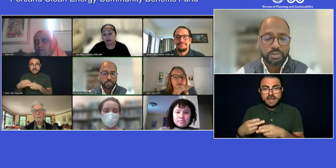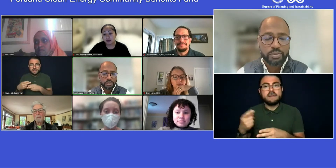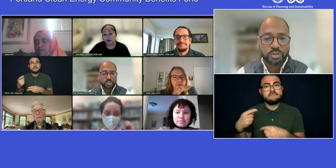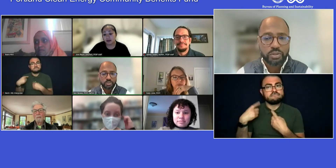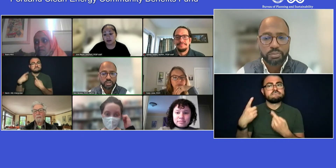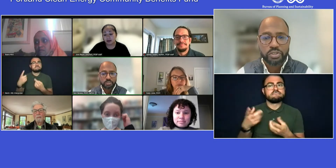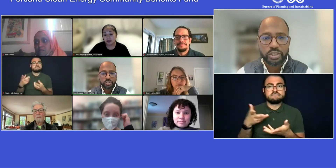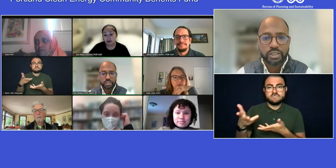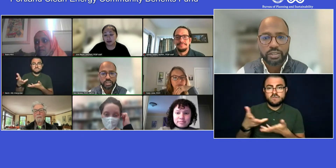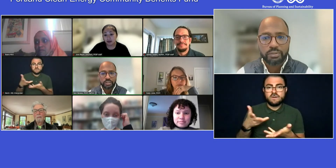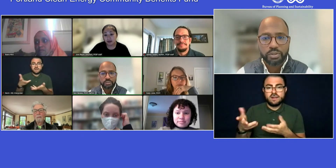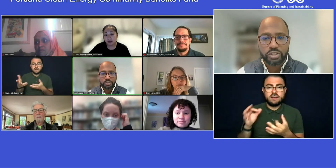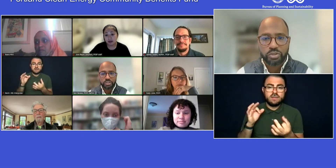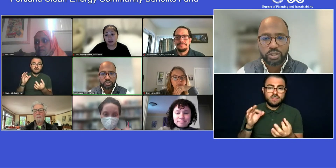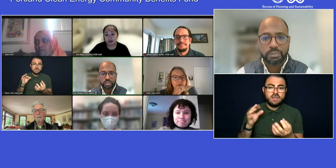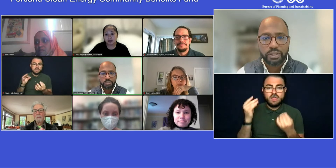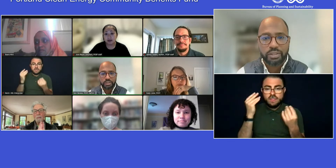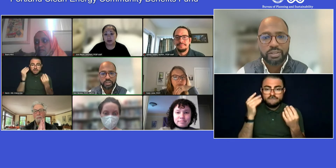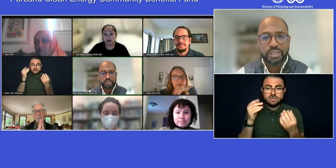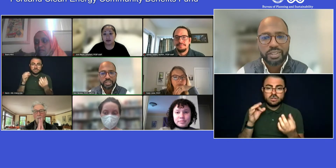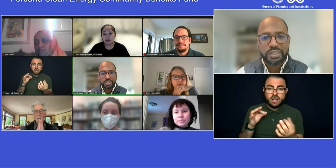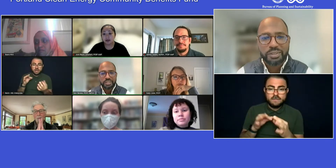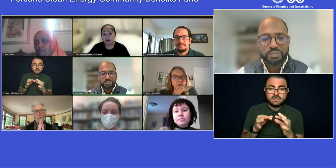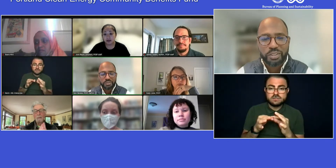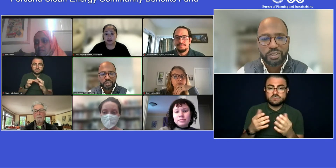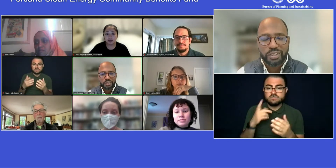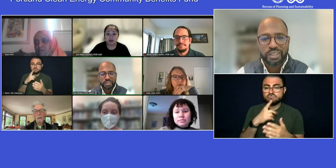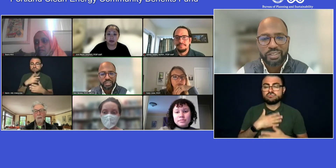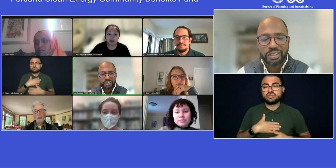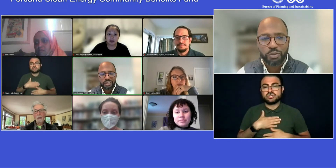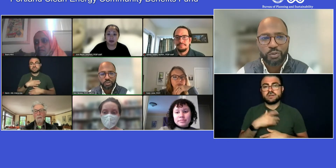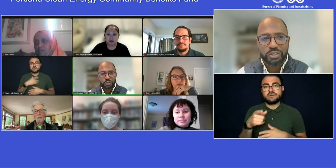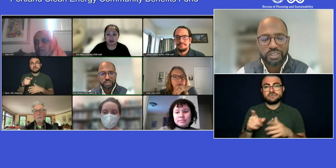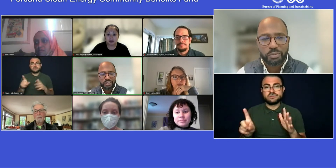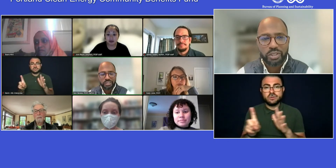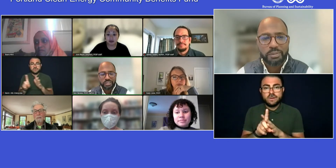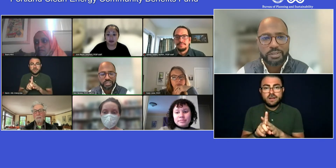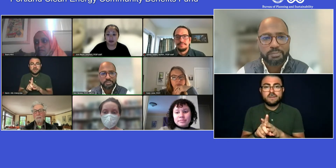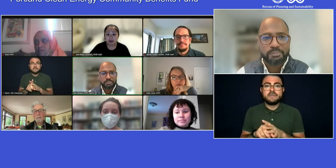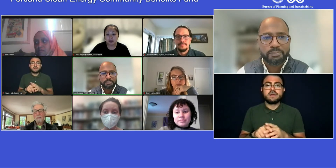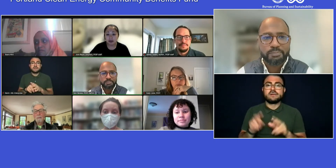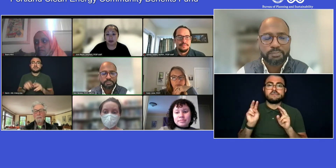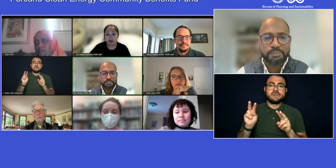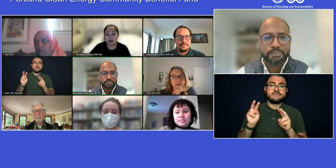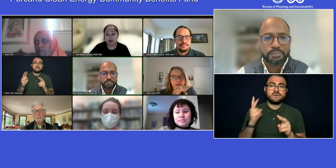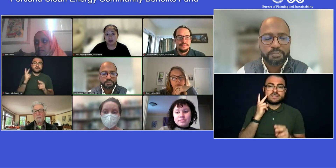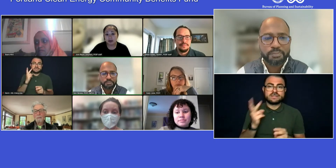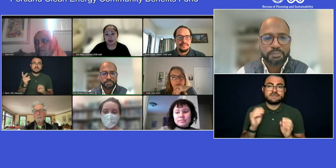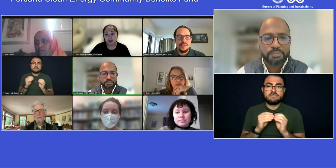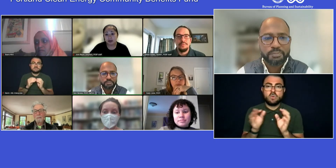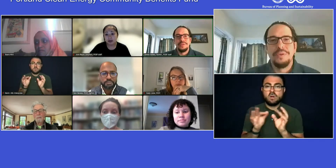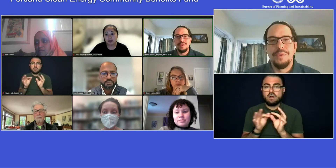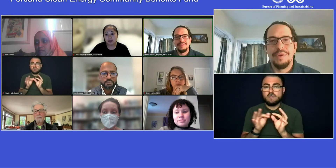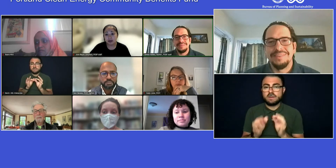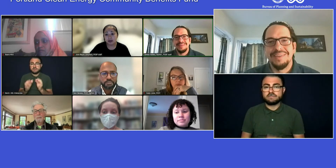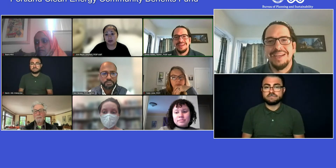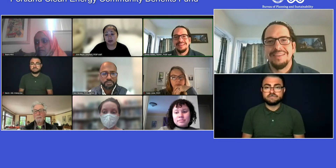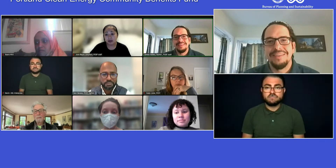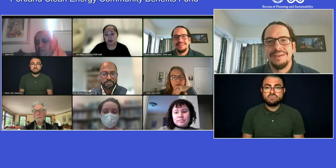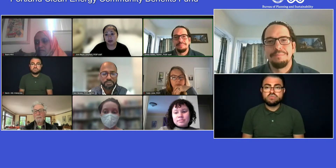provided thoughtful comments, we just really appreciate it and appreciate you all coming here and look forward to seeing more comments. Oh, we